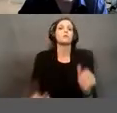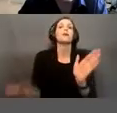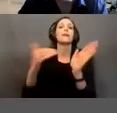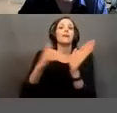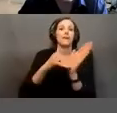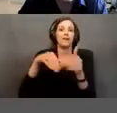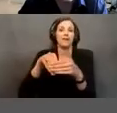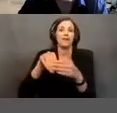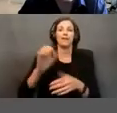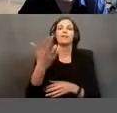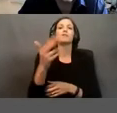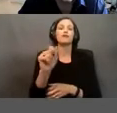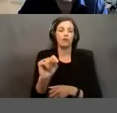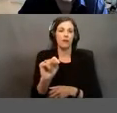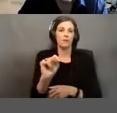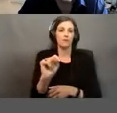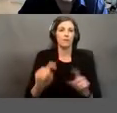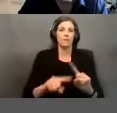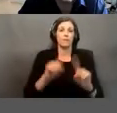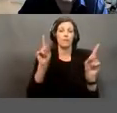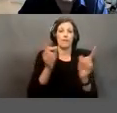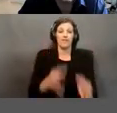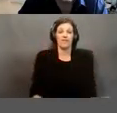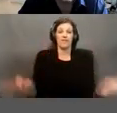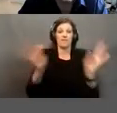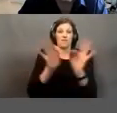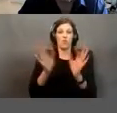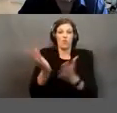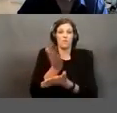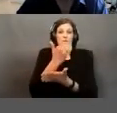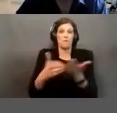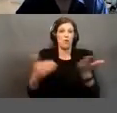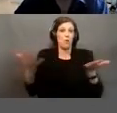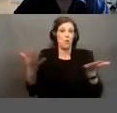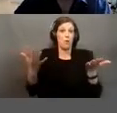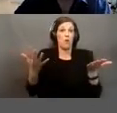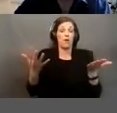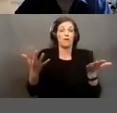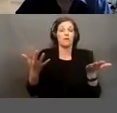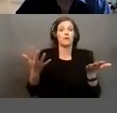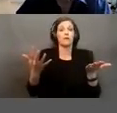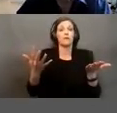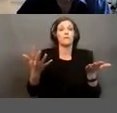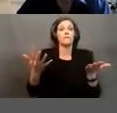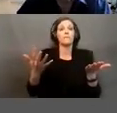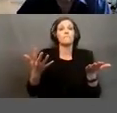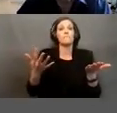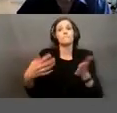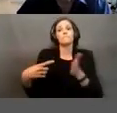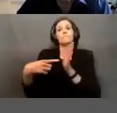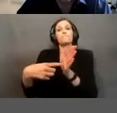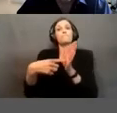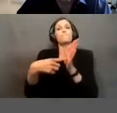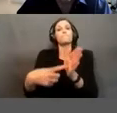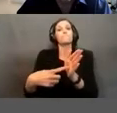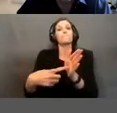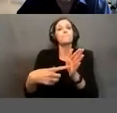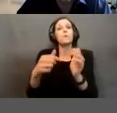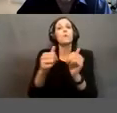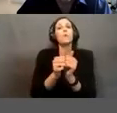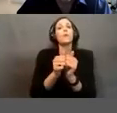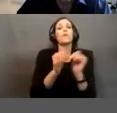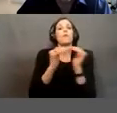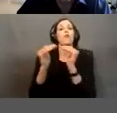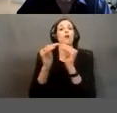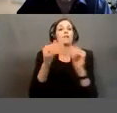But the key part of this is the walkthrough with our colleagues of the Scarrett group who